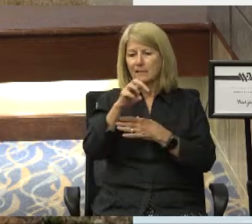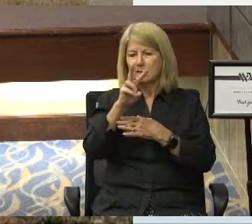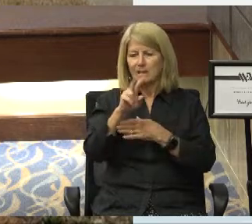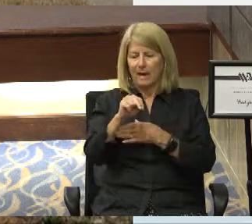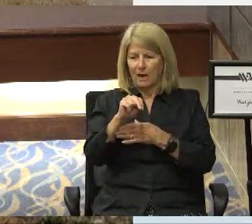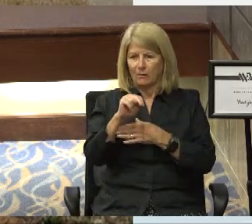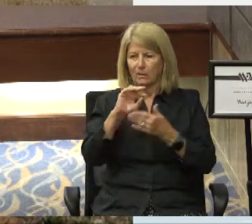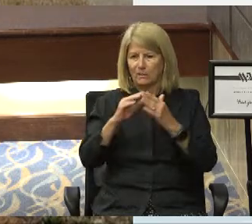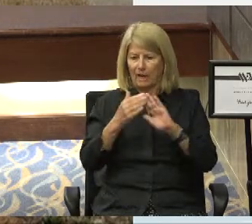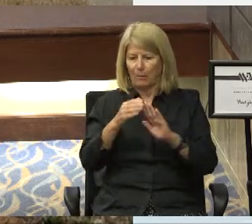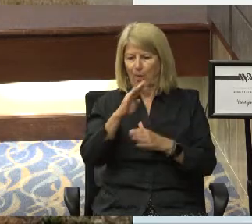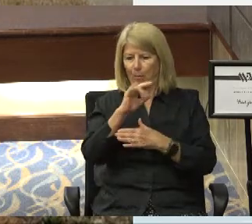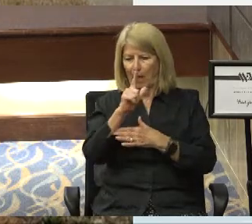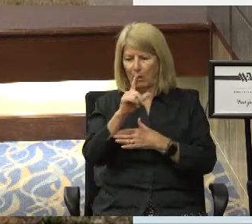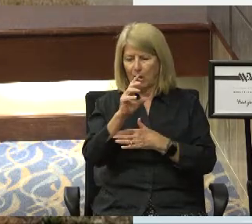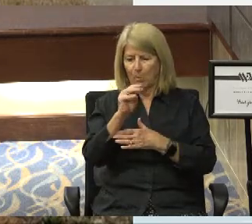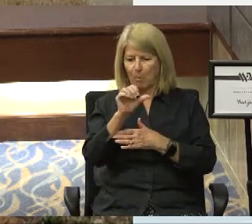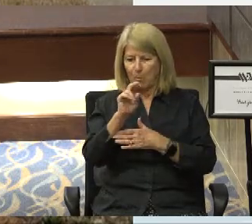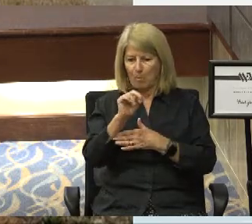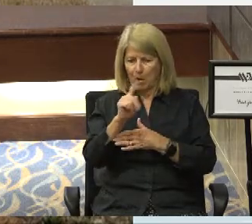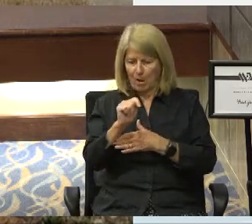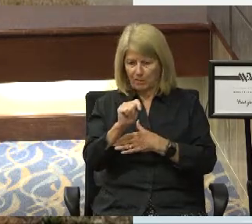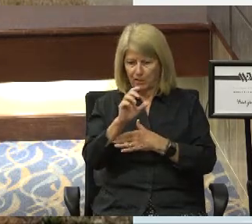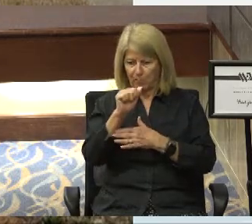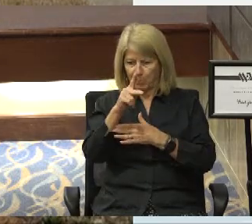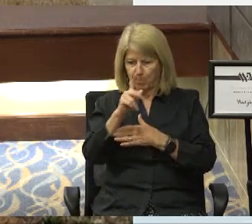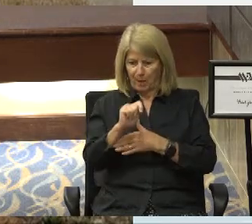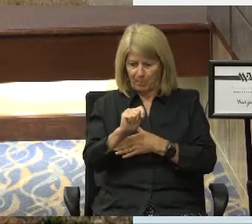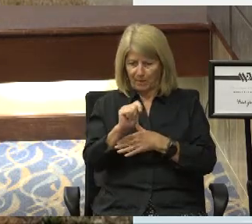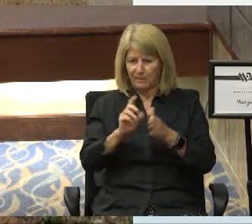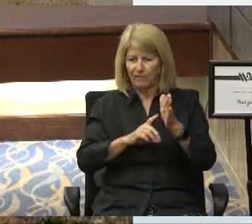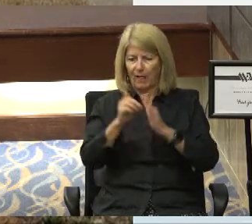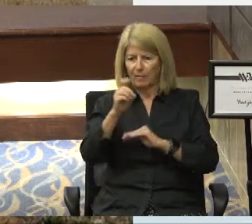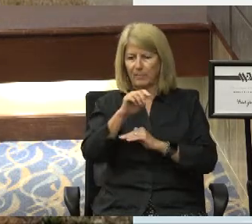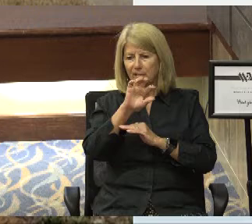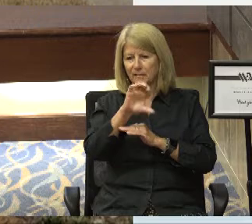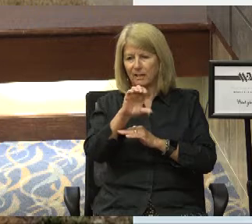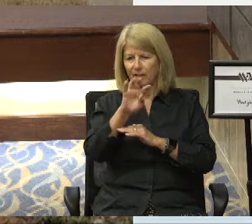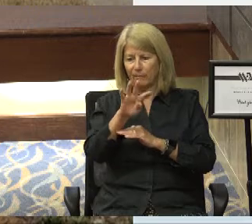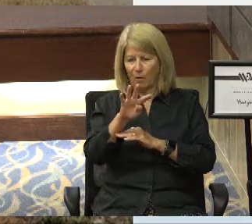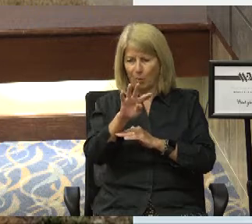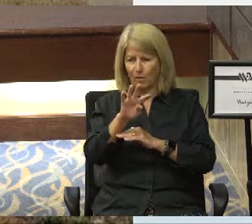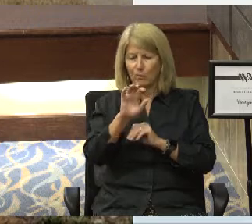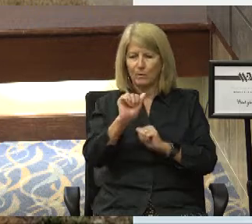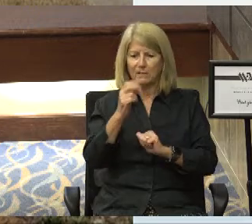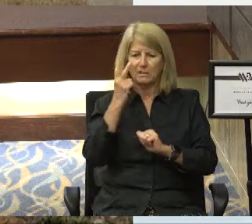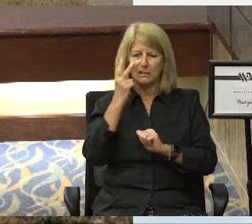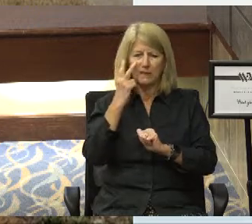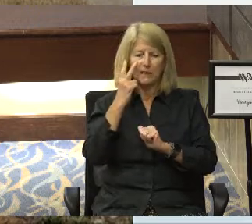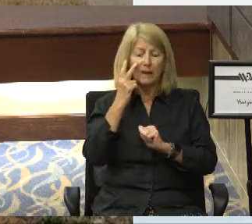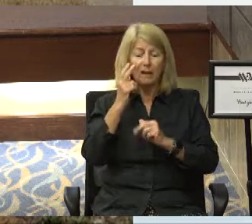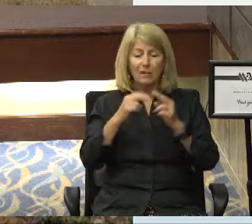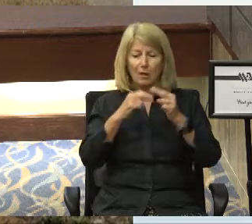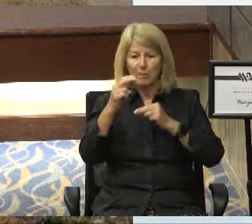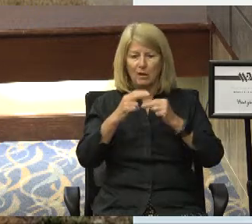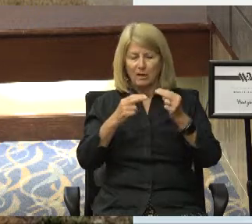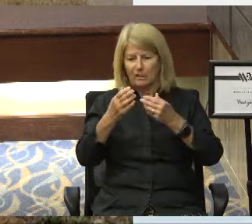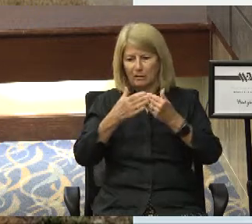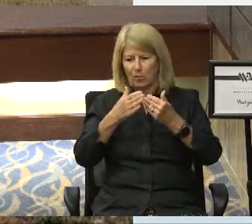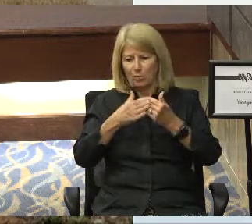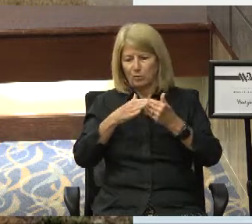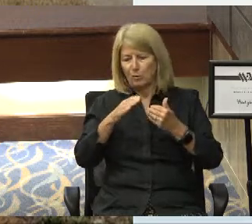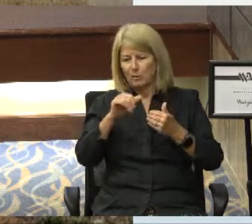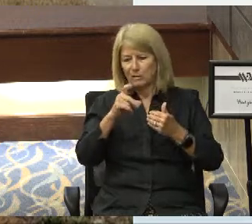Belmont Apartments developed under that C4 zoning, and you can see how the building's pushed up to the sidewalk. All the